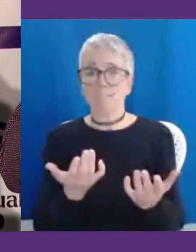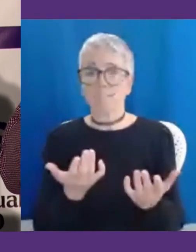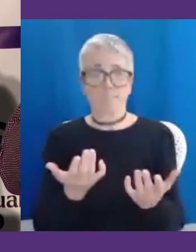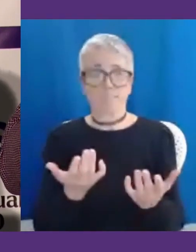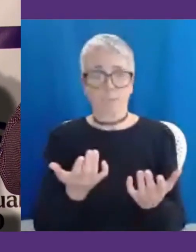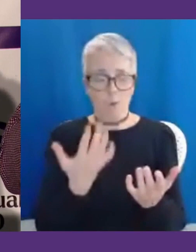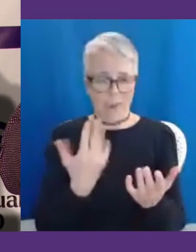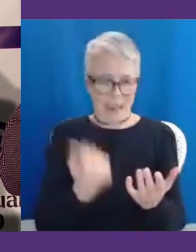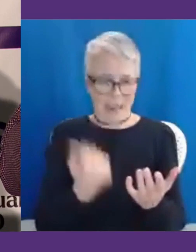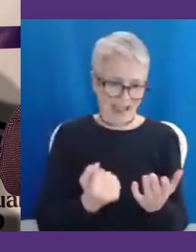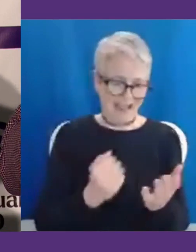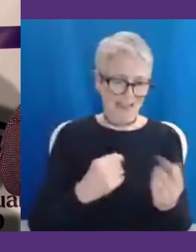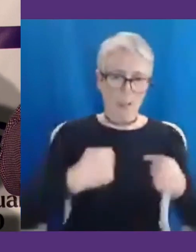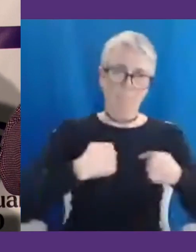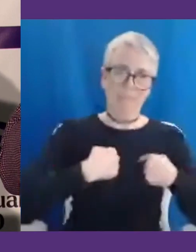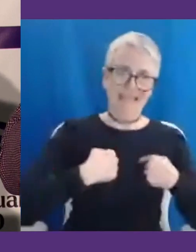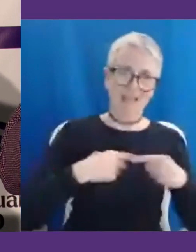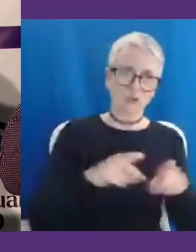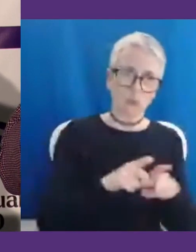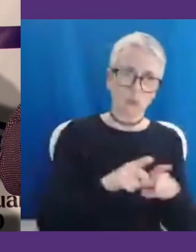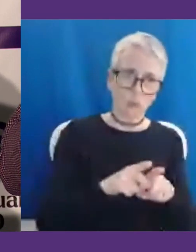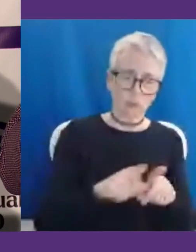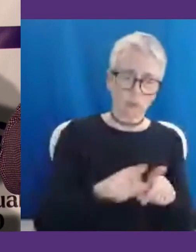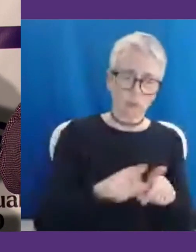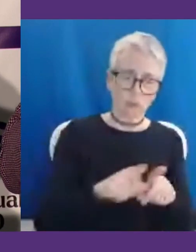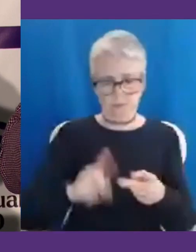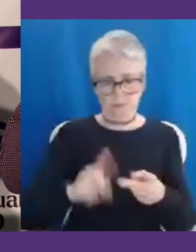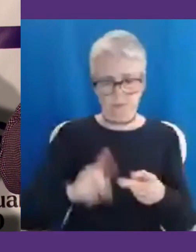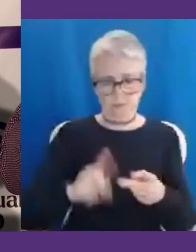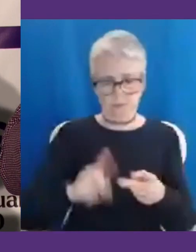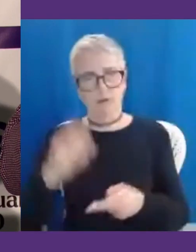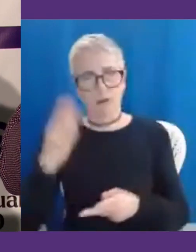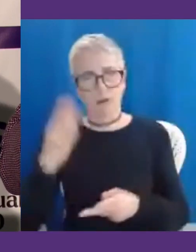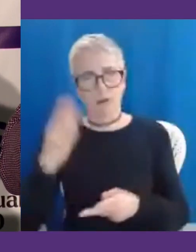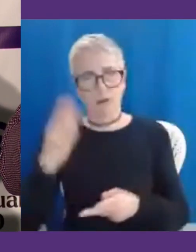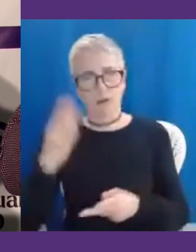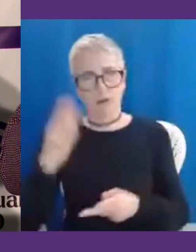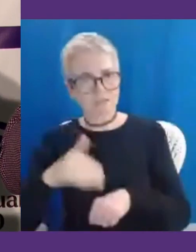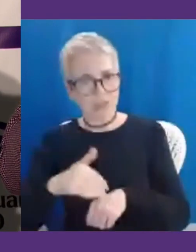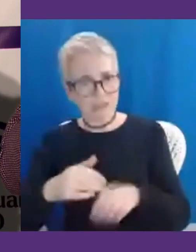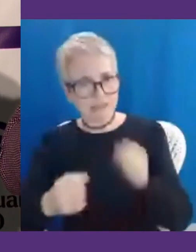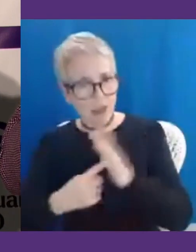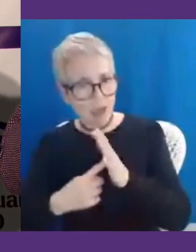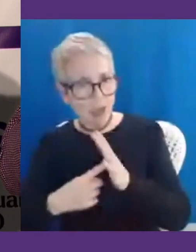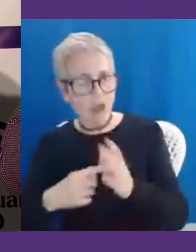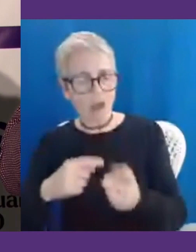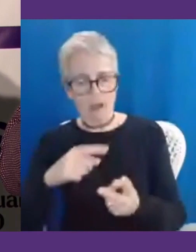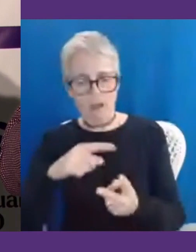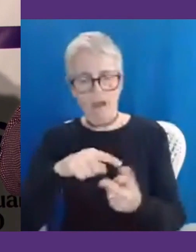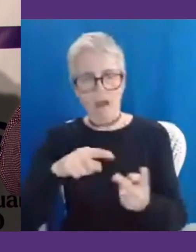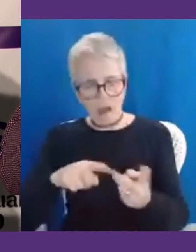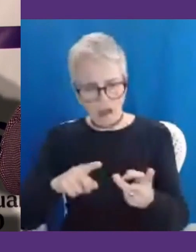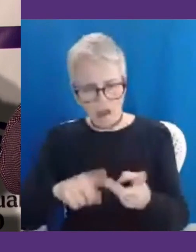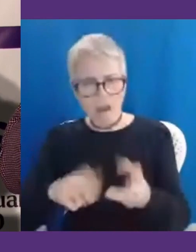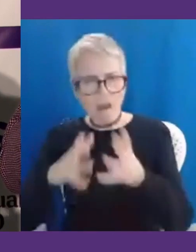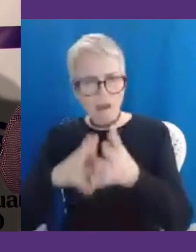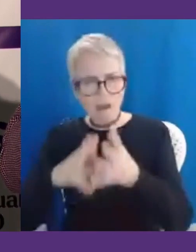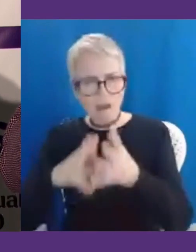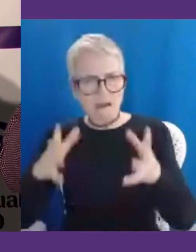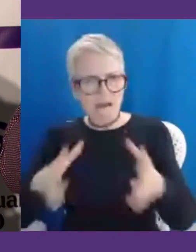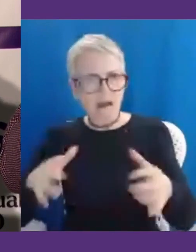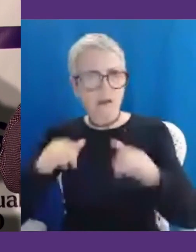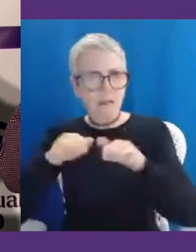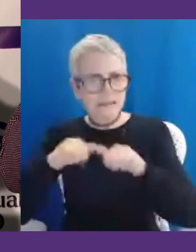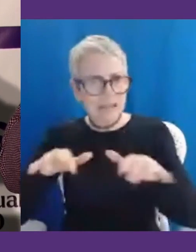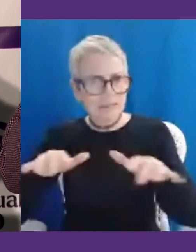kind of swell around the pandemic that did start to unlock more conversations that maybe haven't been happening up